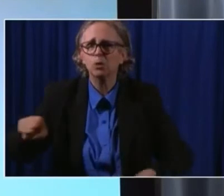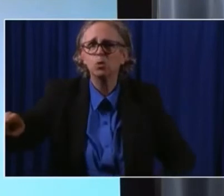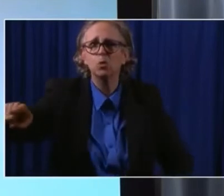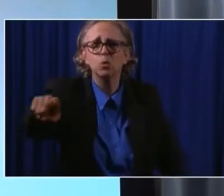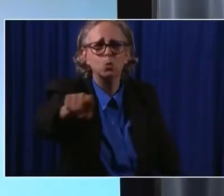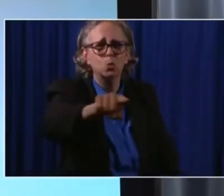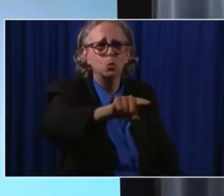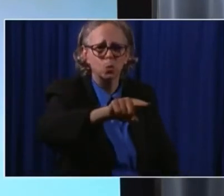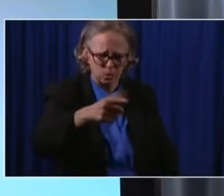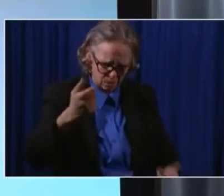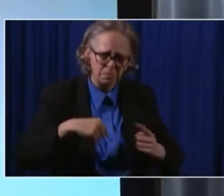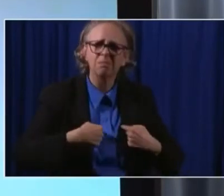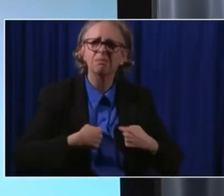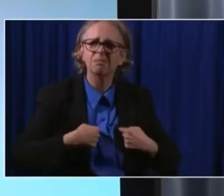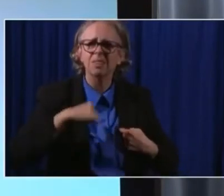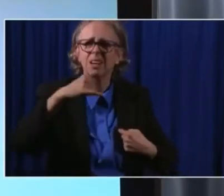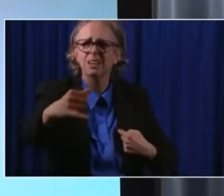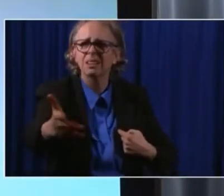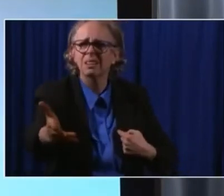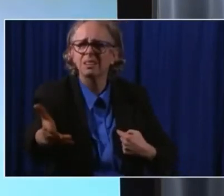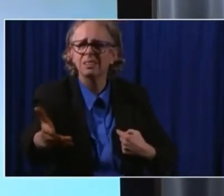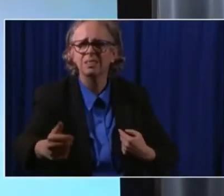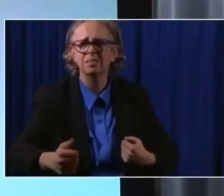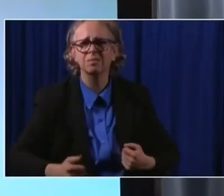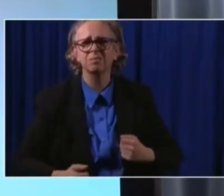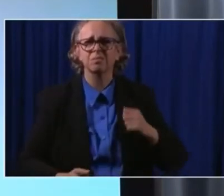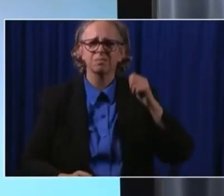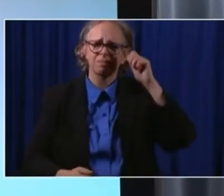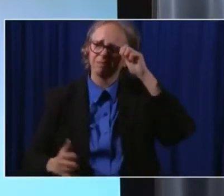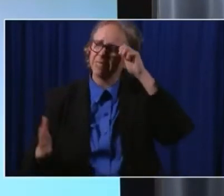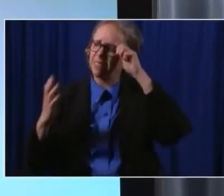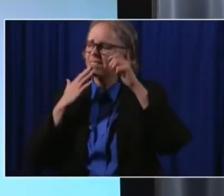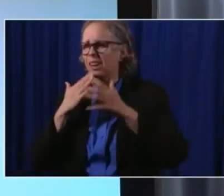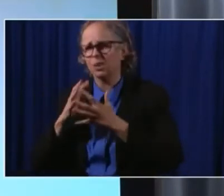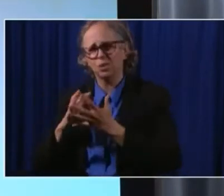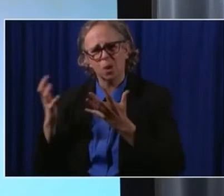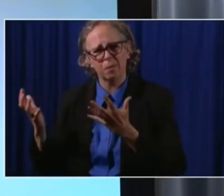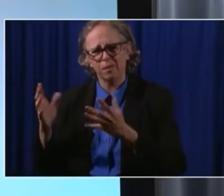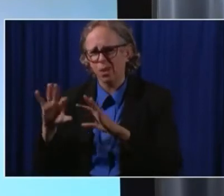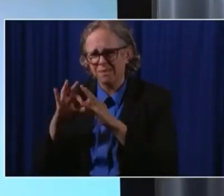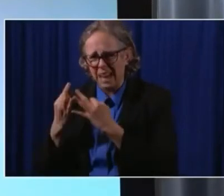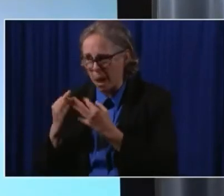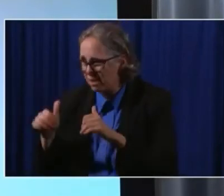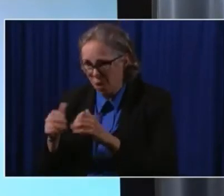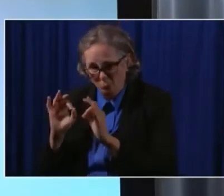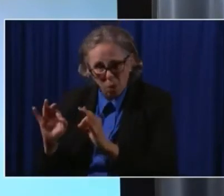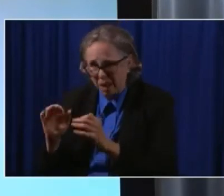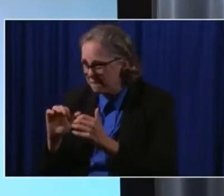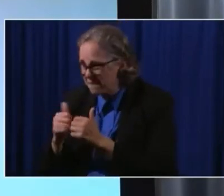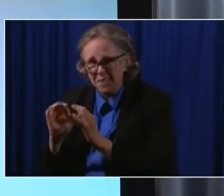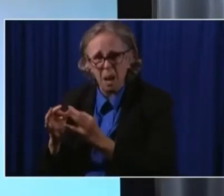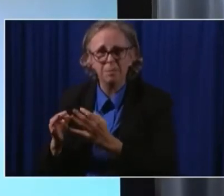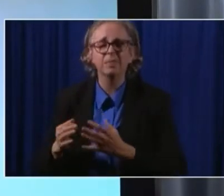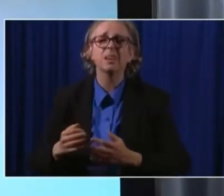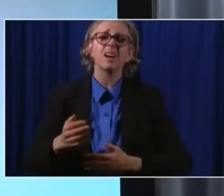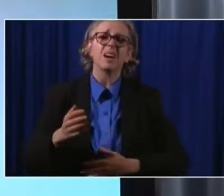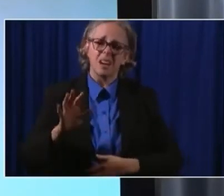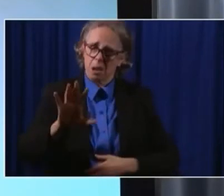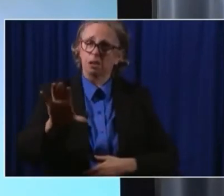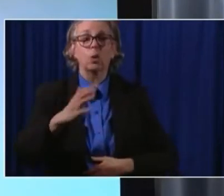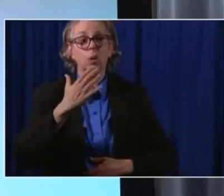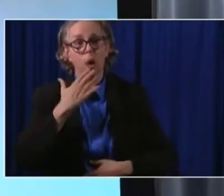life. Well, thank you very, very much. How is your family doing? How are you doing? We're doing very well. Thank you